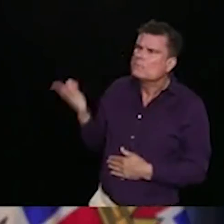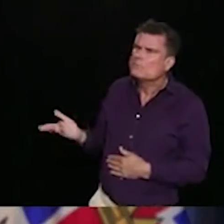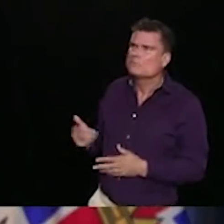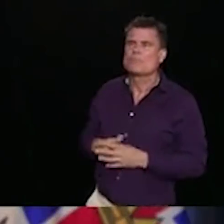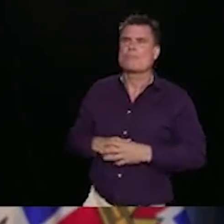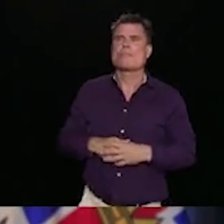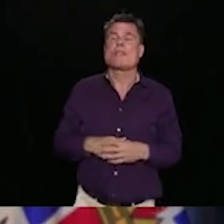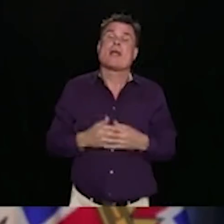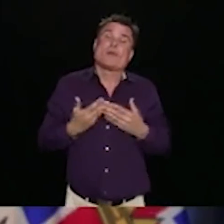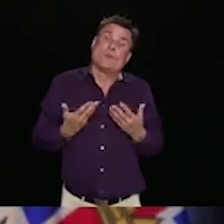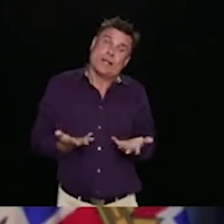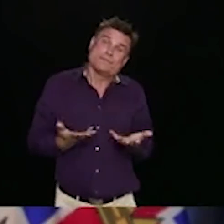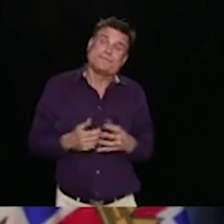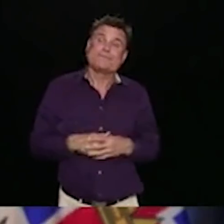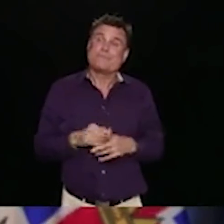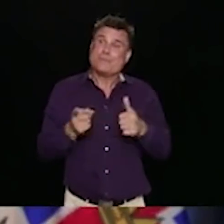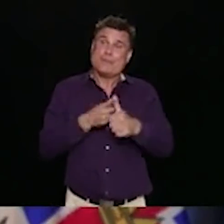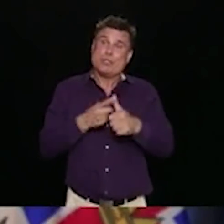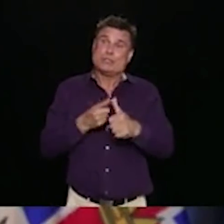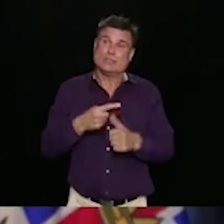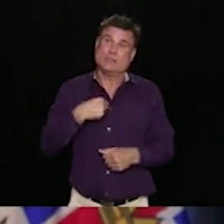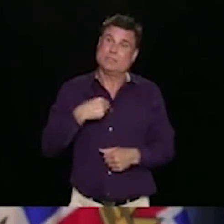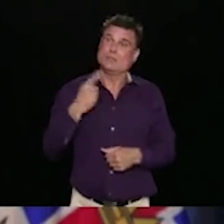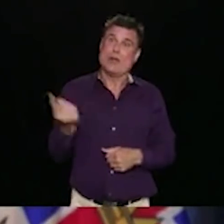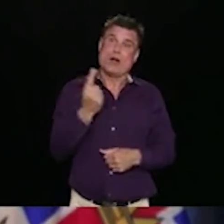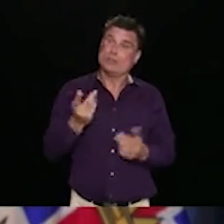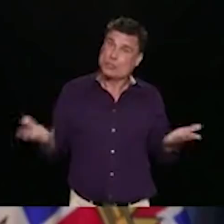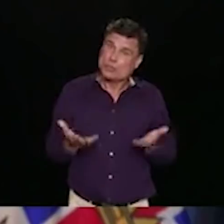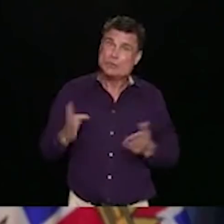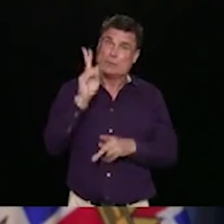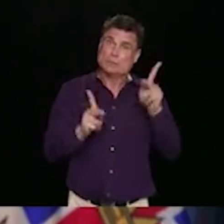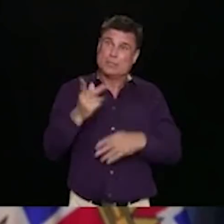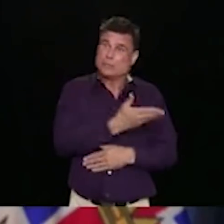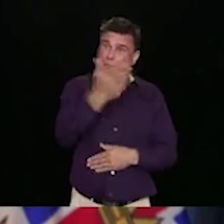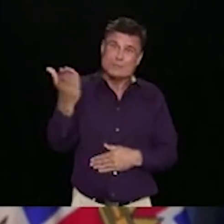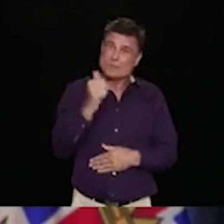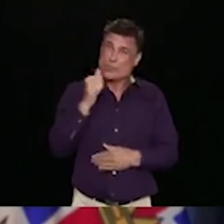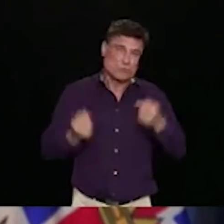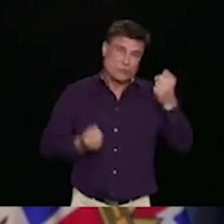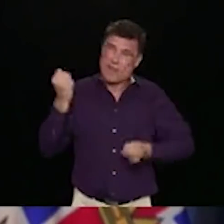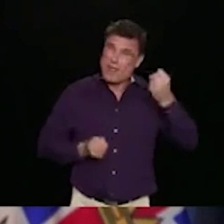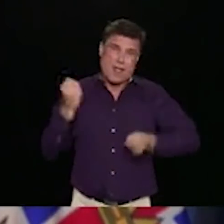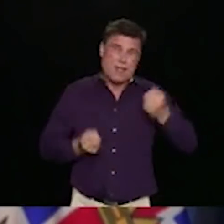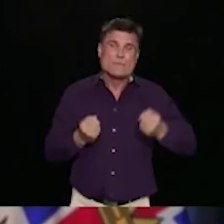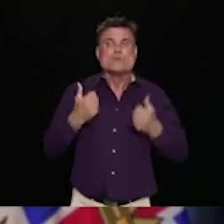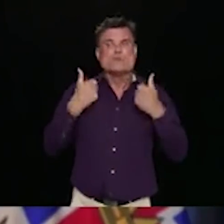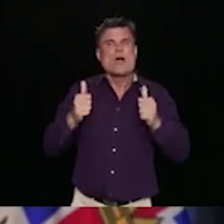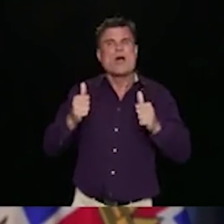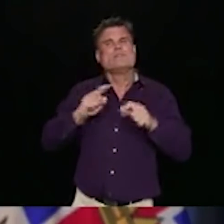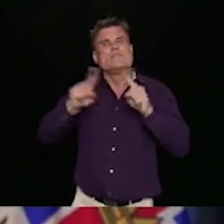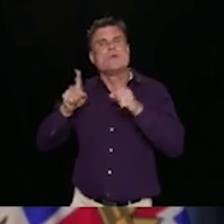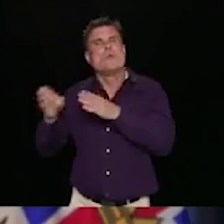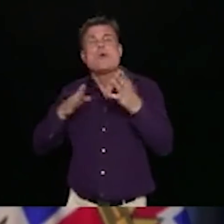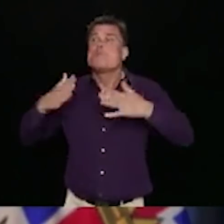I always encourage people to take active transit or transport, so that biking, running, those are all things that are good for us in many